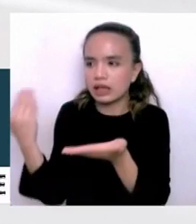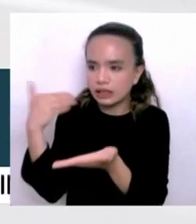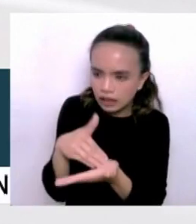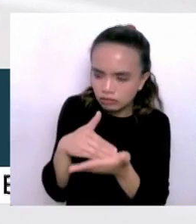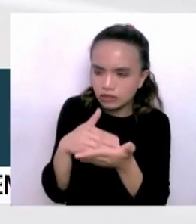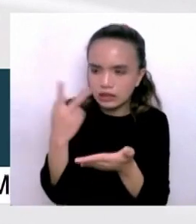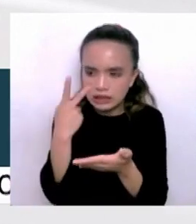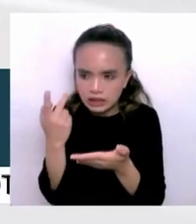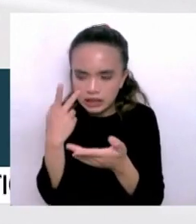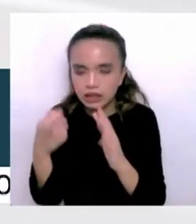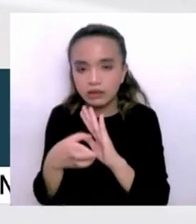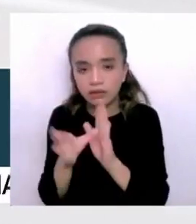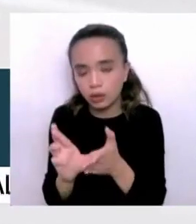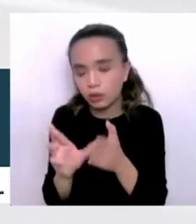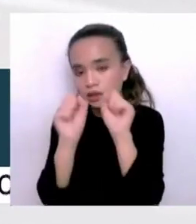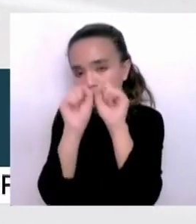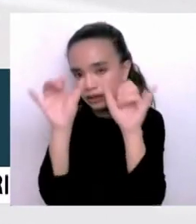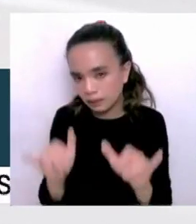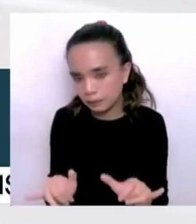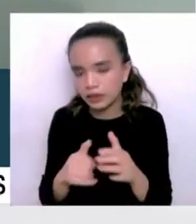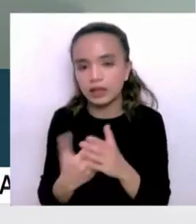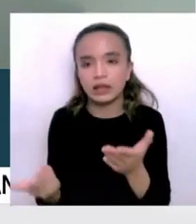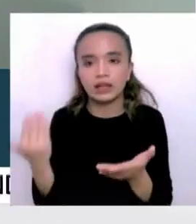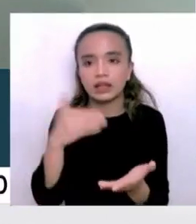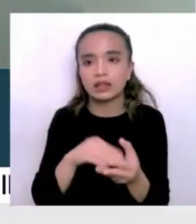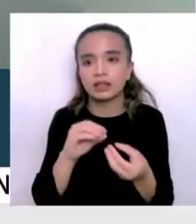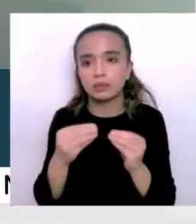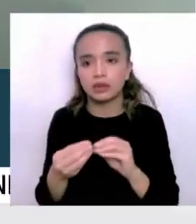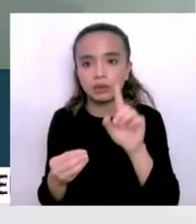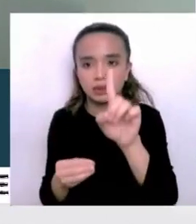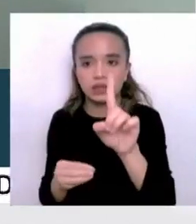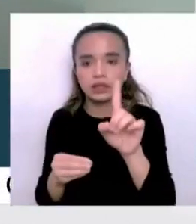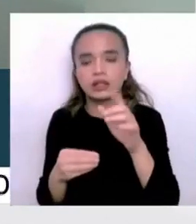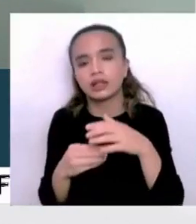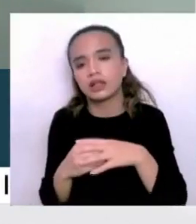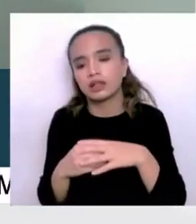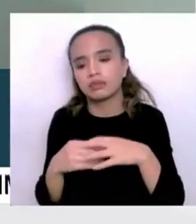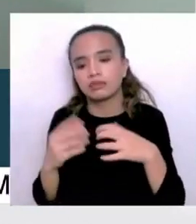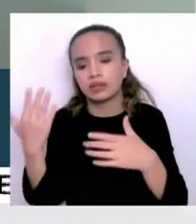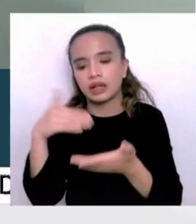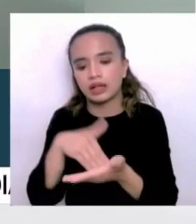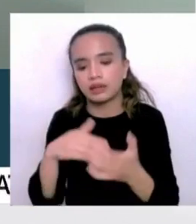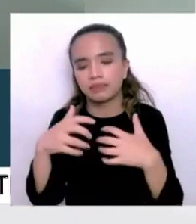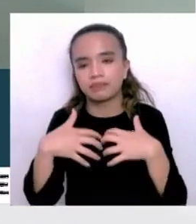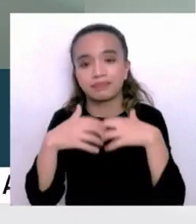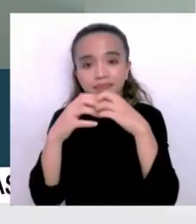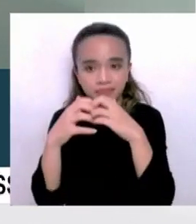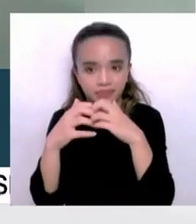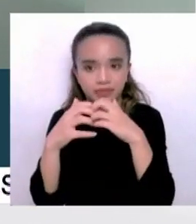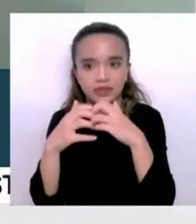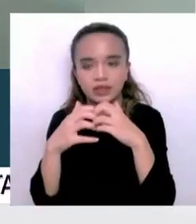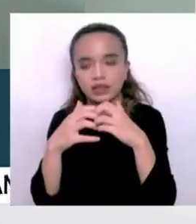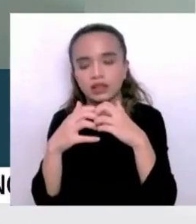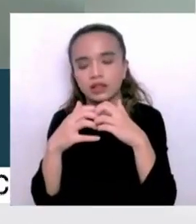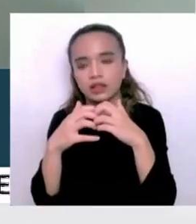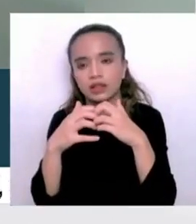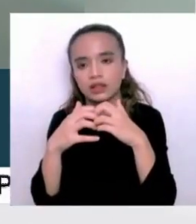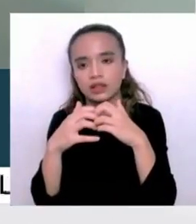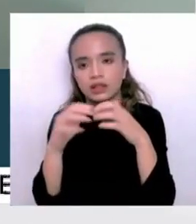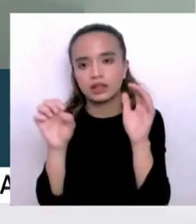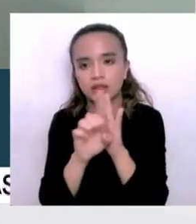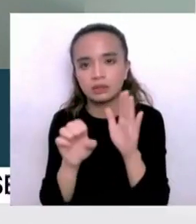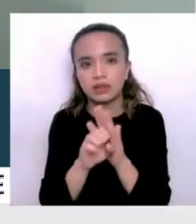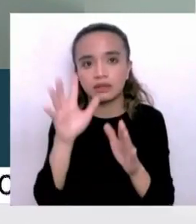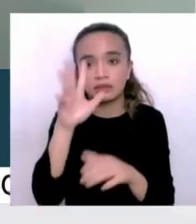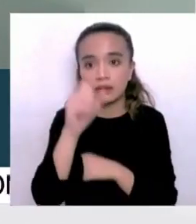are 2 things that we can do. Number one is restructuring our loan. Those who are maturing in 5 or 10 years,